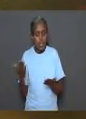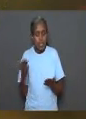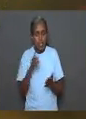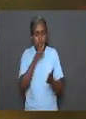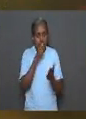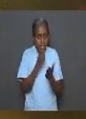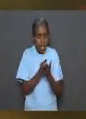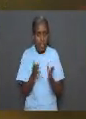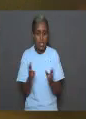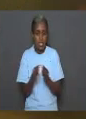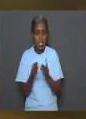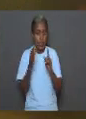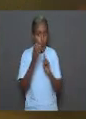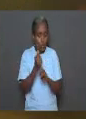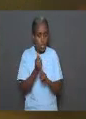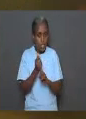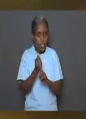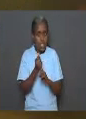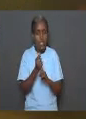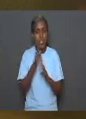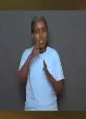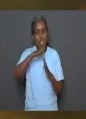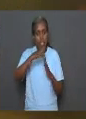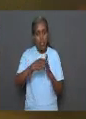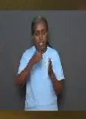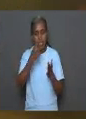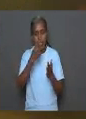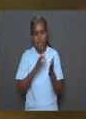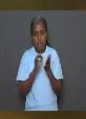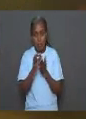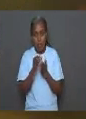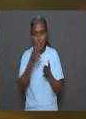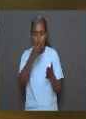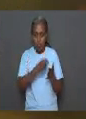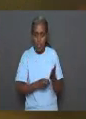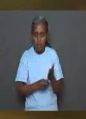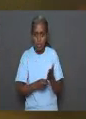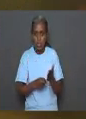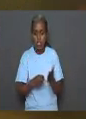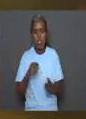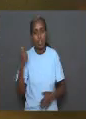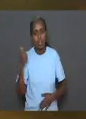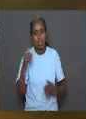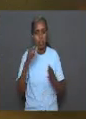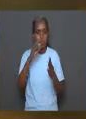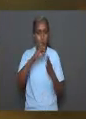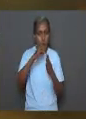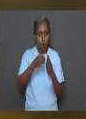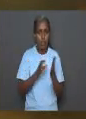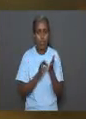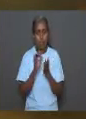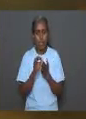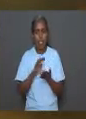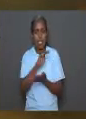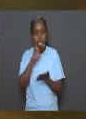set contains an even number of values rather than an odd number, the